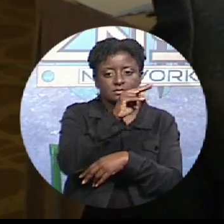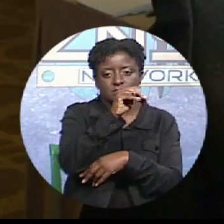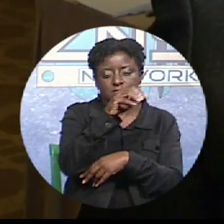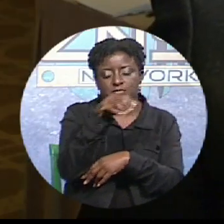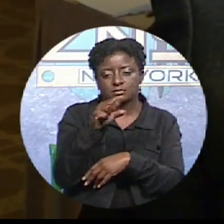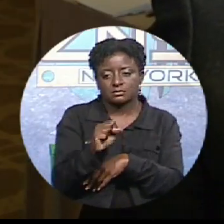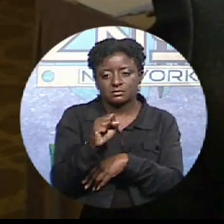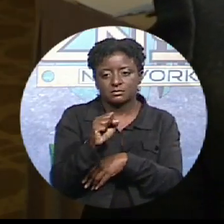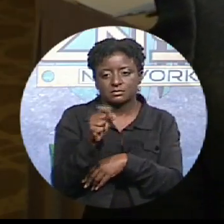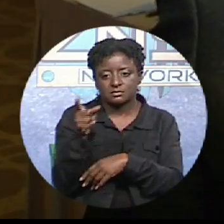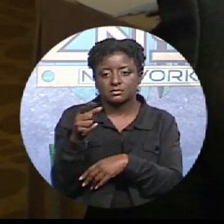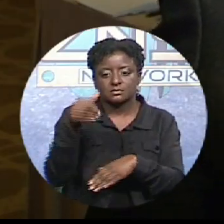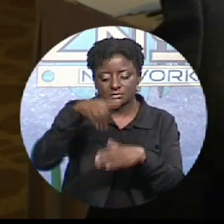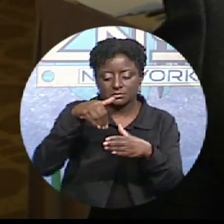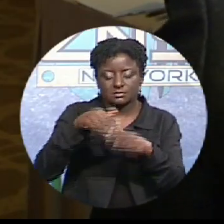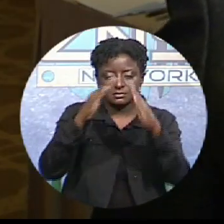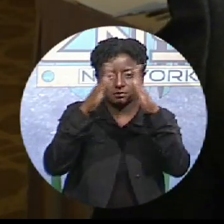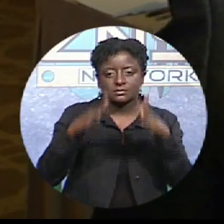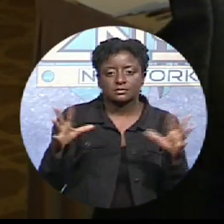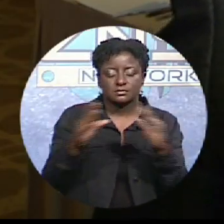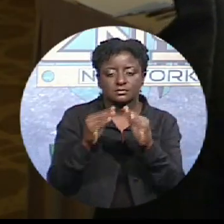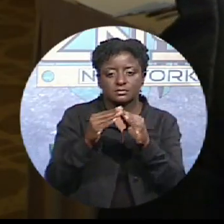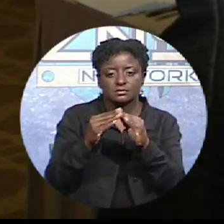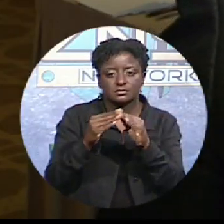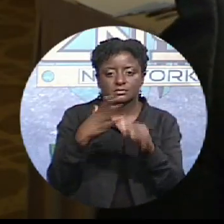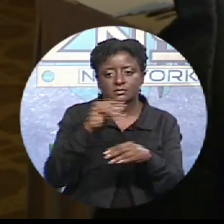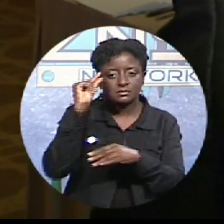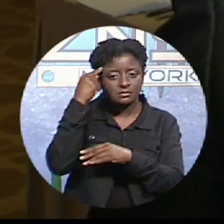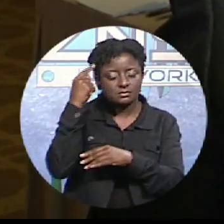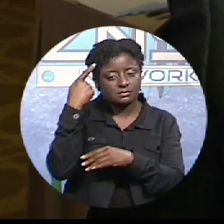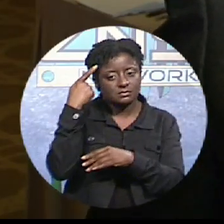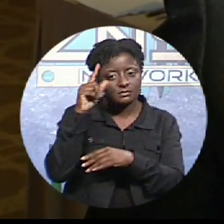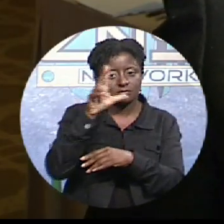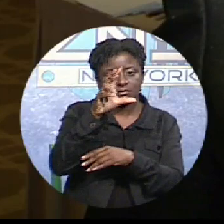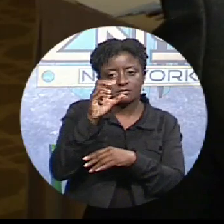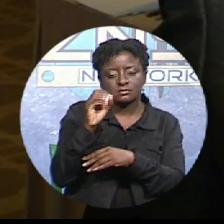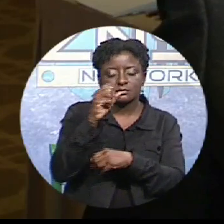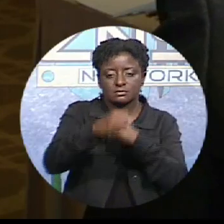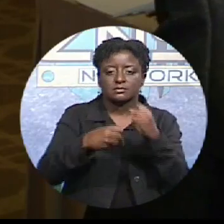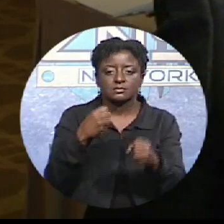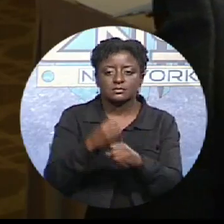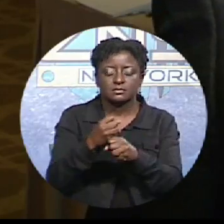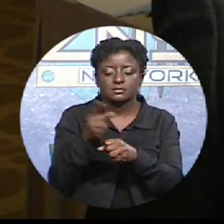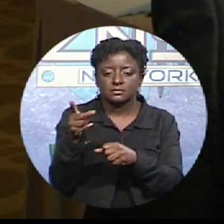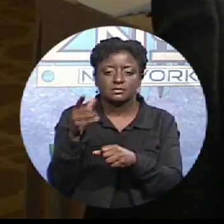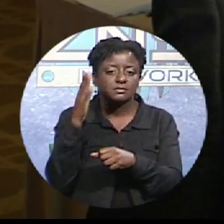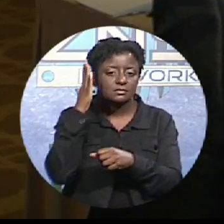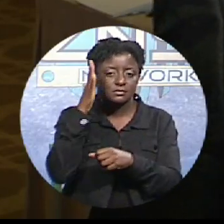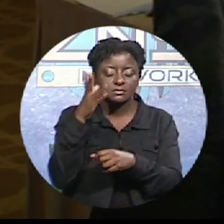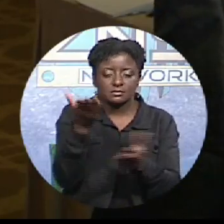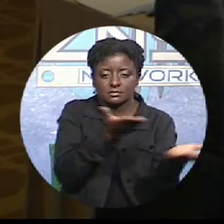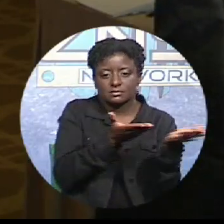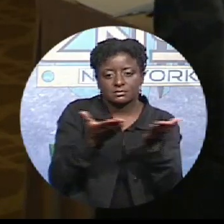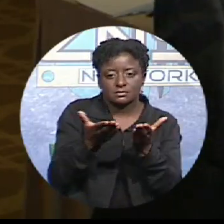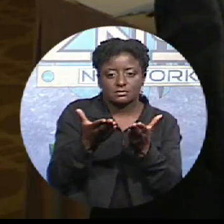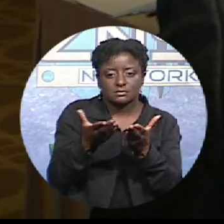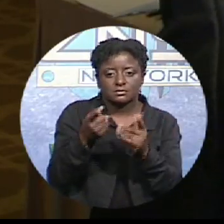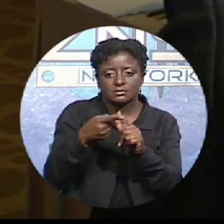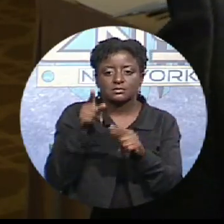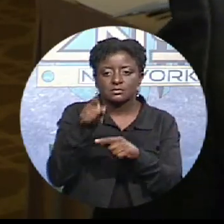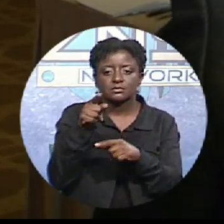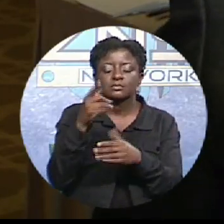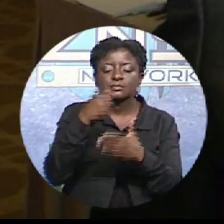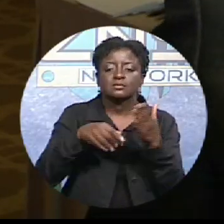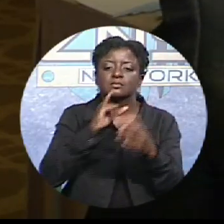the House of Assembly and in government for 3 decades. So Maurice Tynes is going to bring to you, what is protocol when it